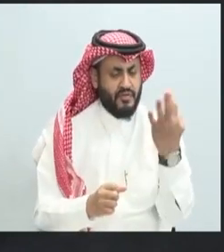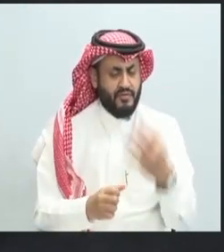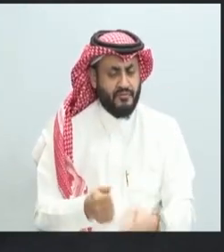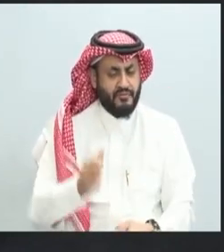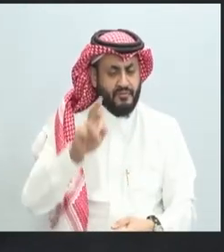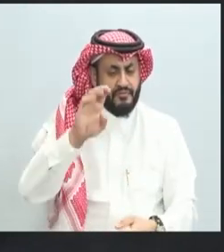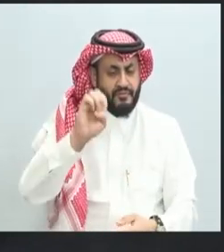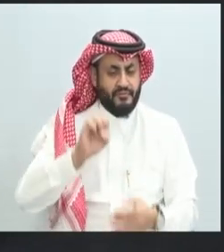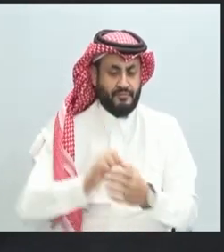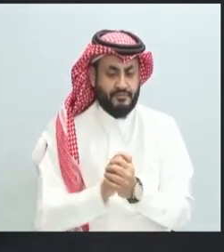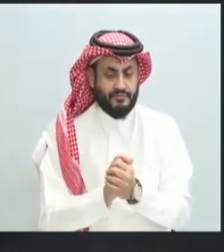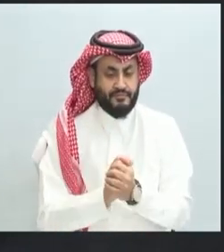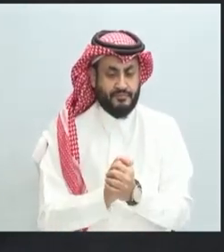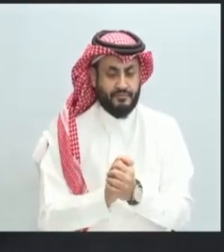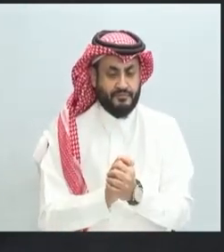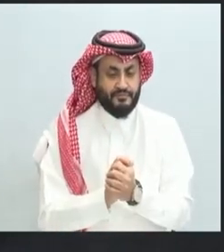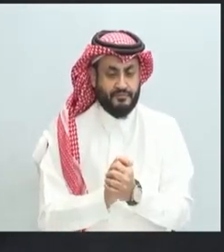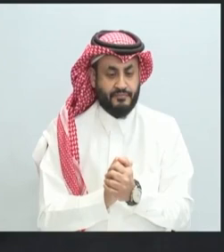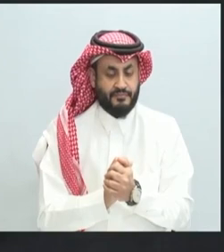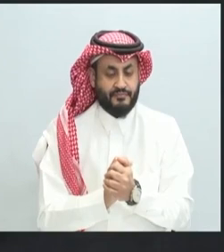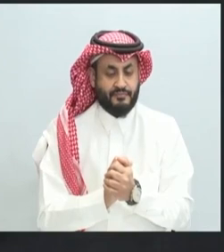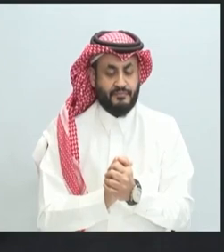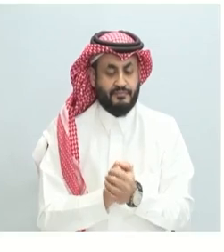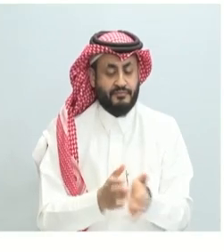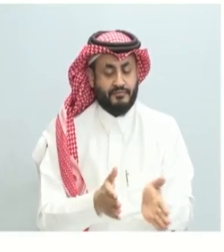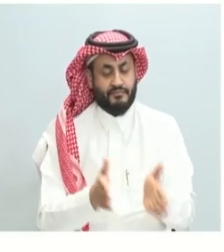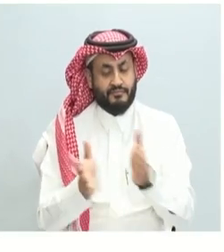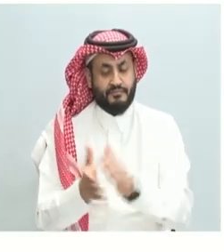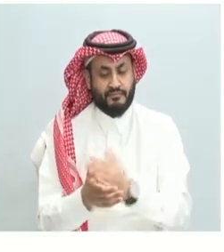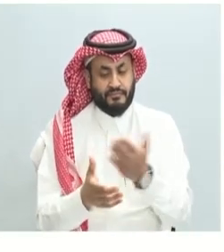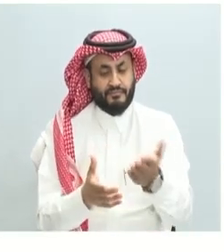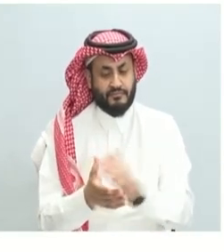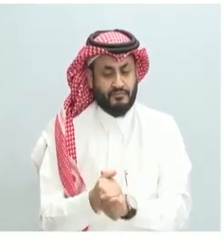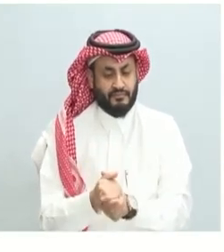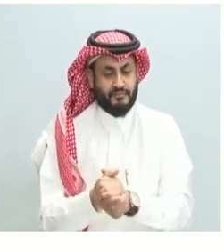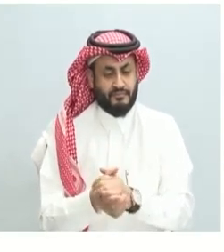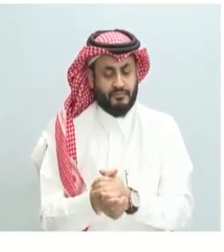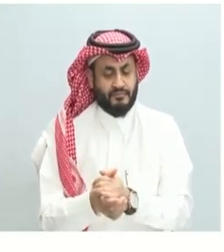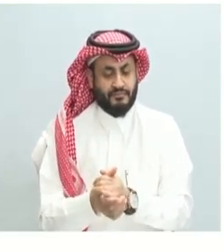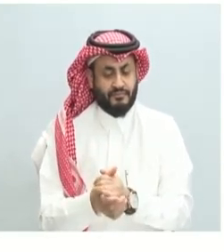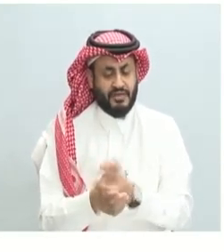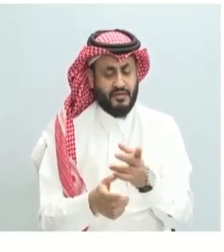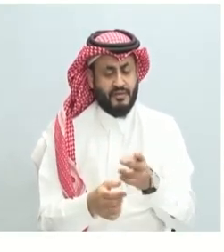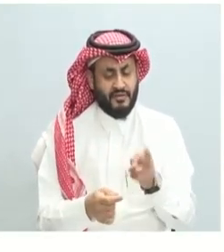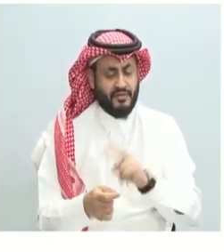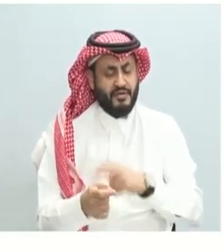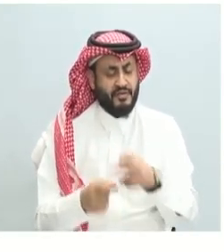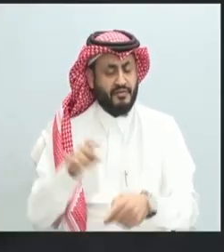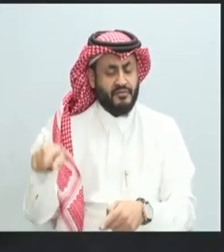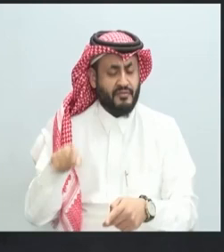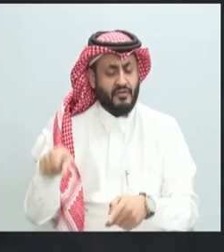about more. So after this, we have we're going to practice the